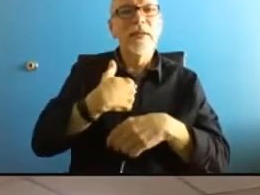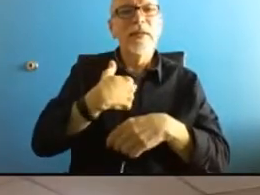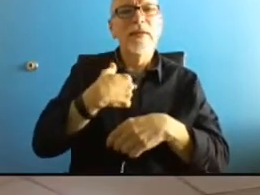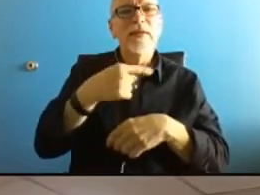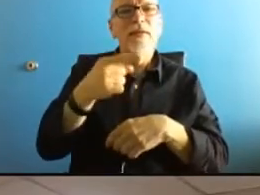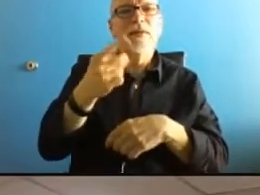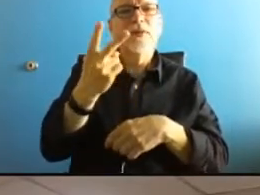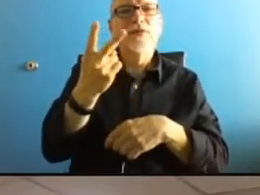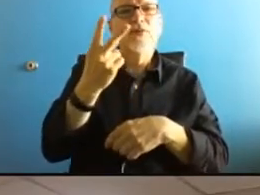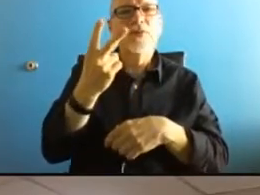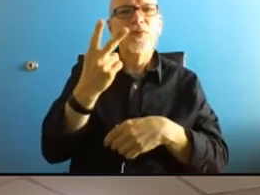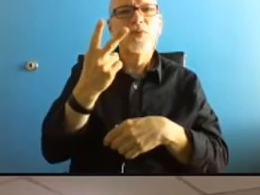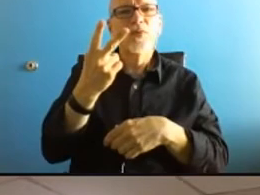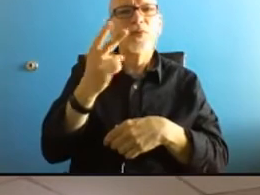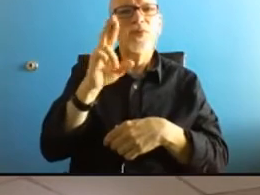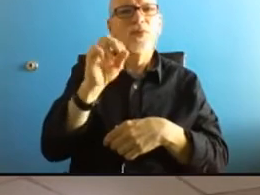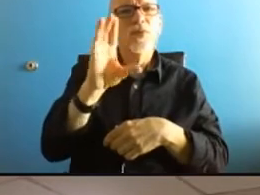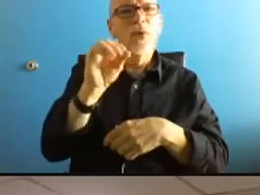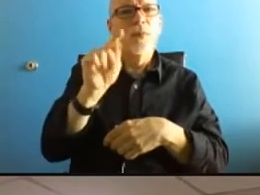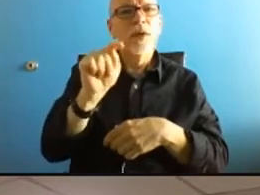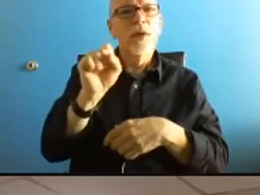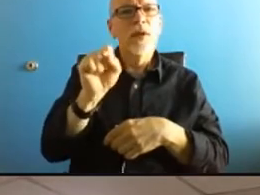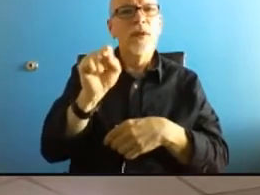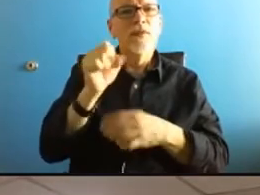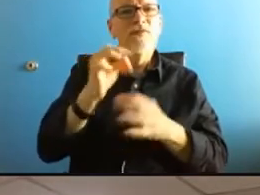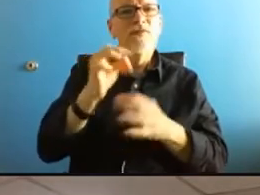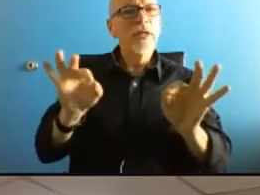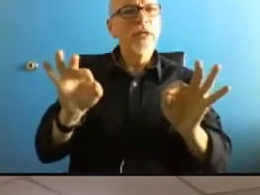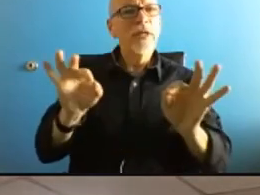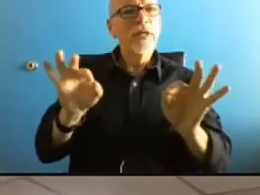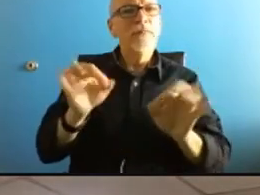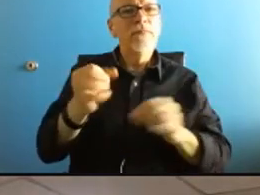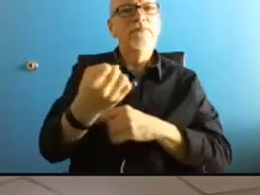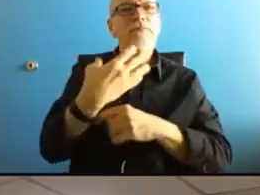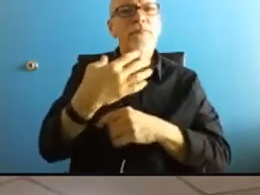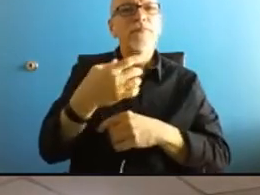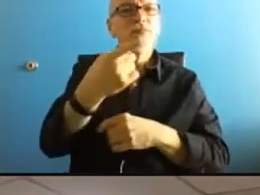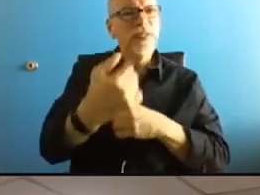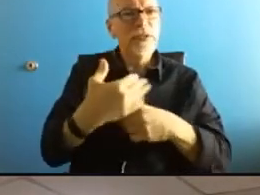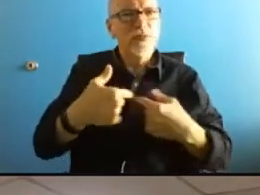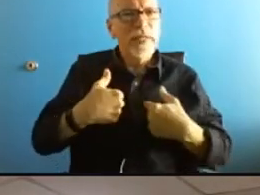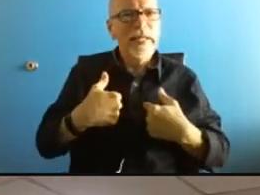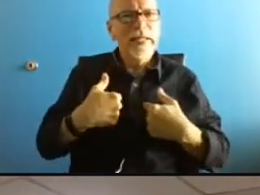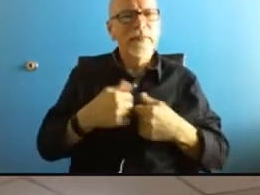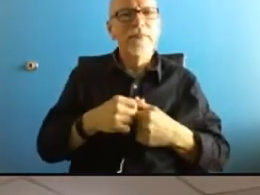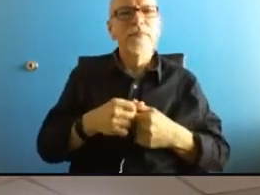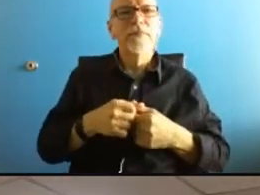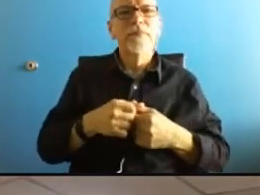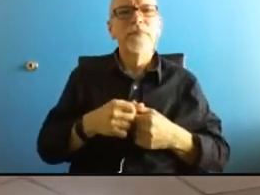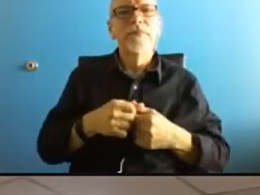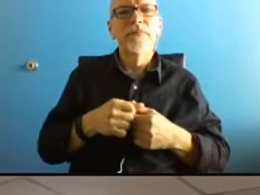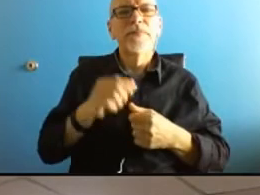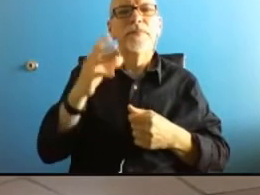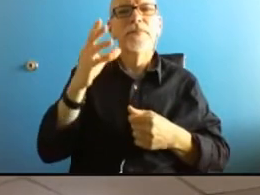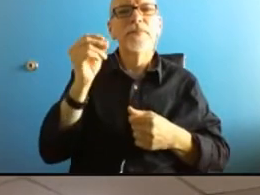2 robots for free. You sent it to me. And,